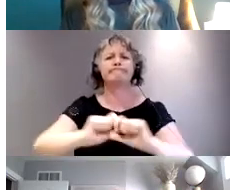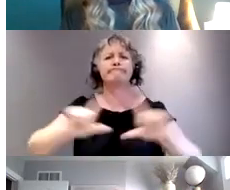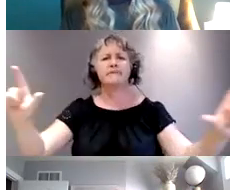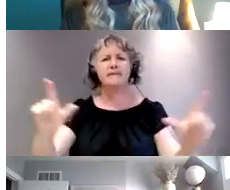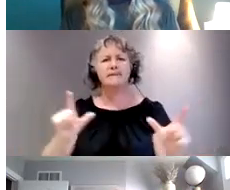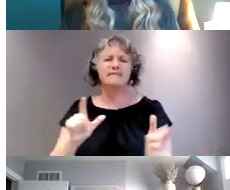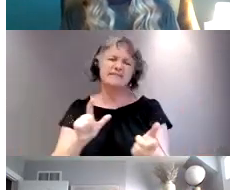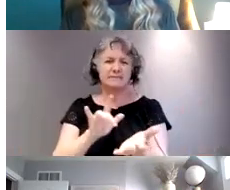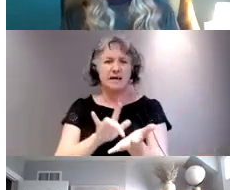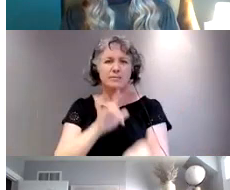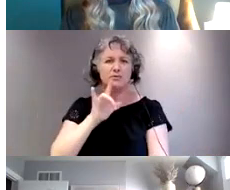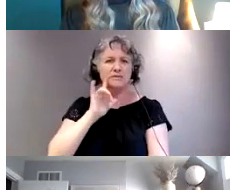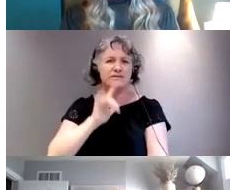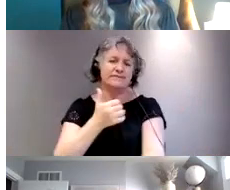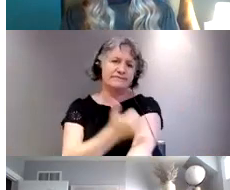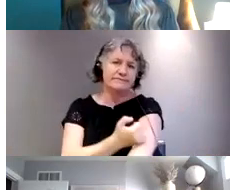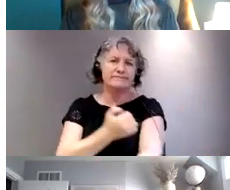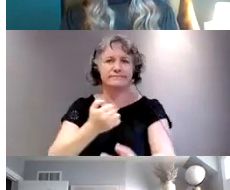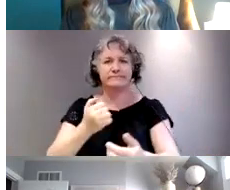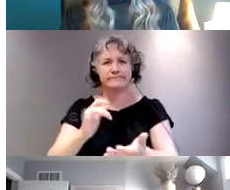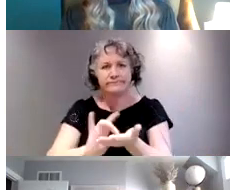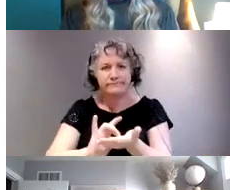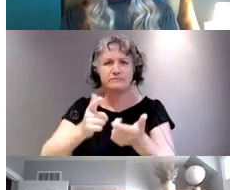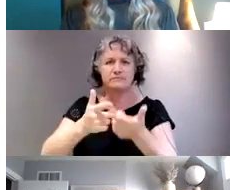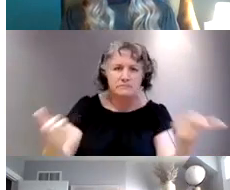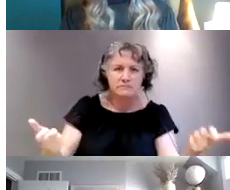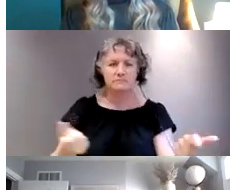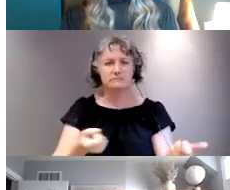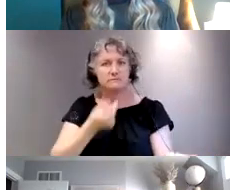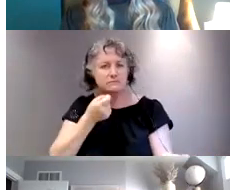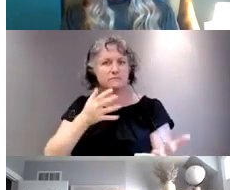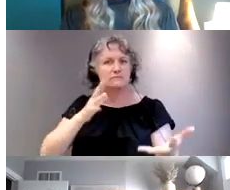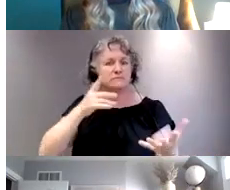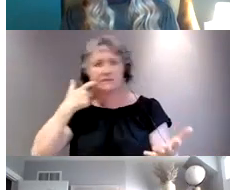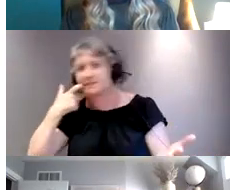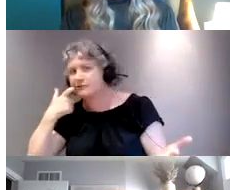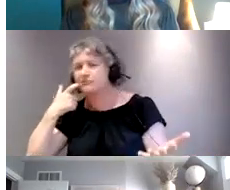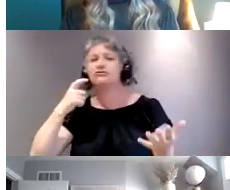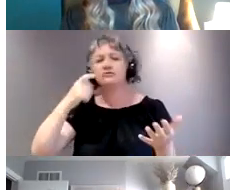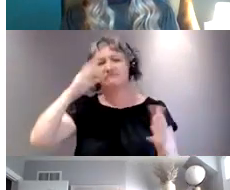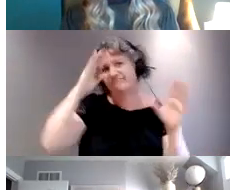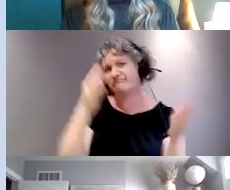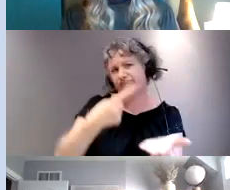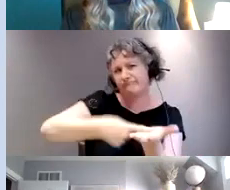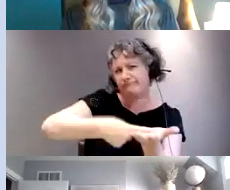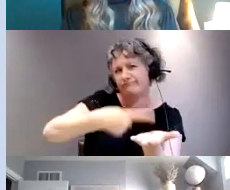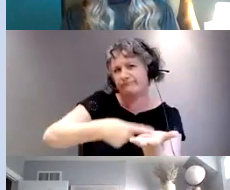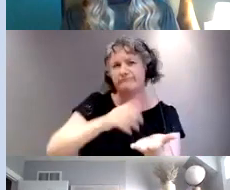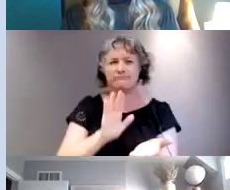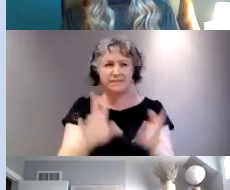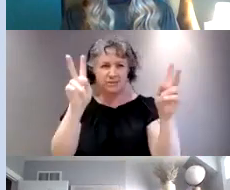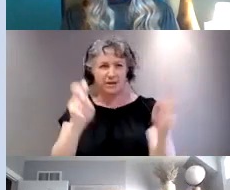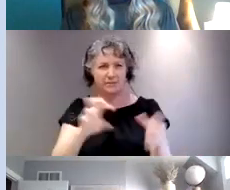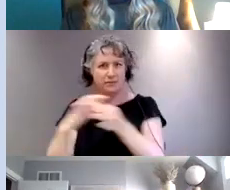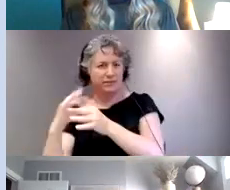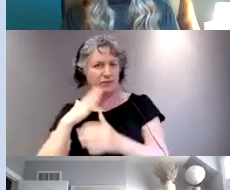Abuse, and Disorders, October 5th from 1 to 2 p.m. Looking forward to seeing everybody joining us then. Once again, on